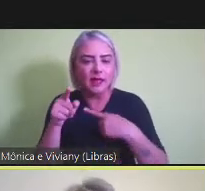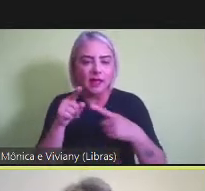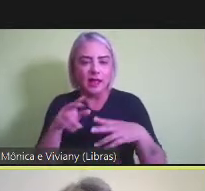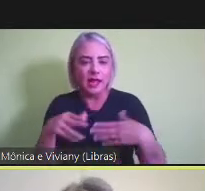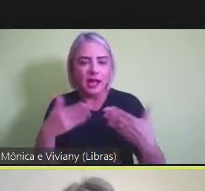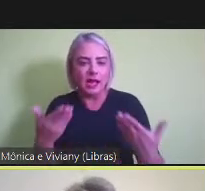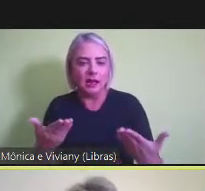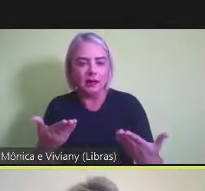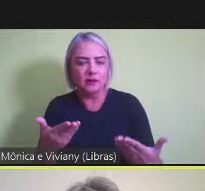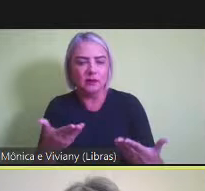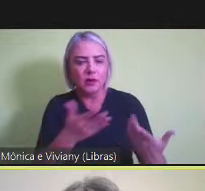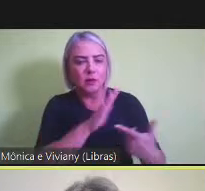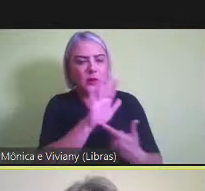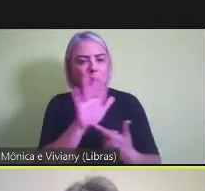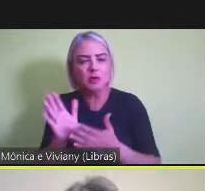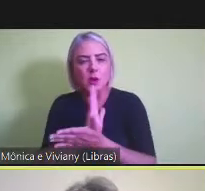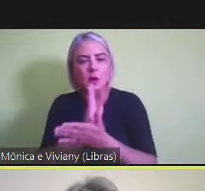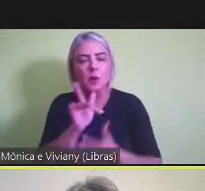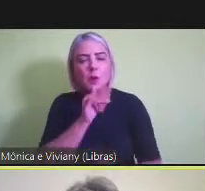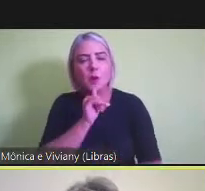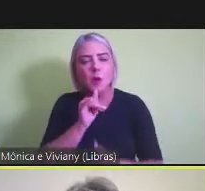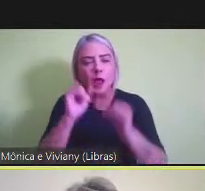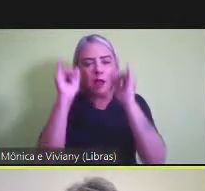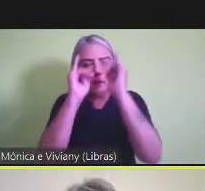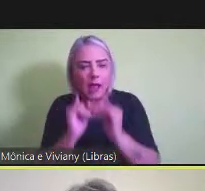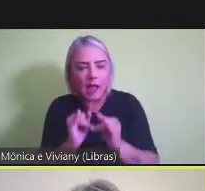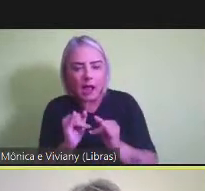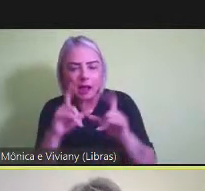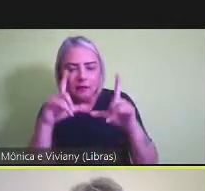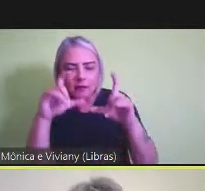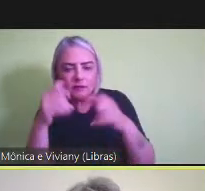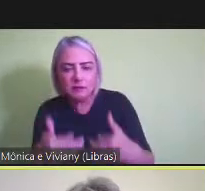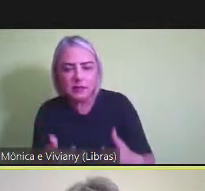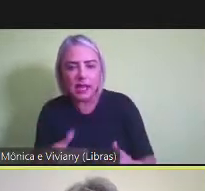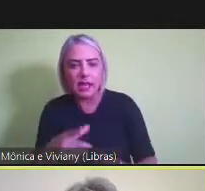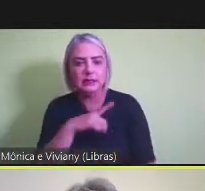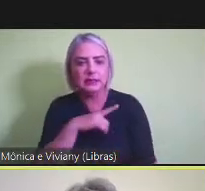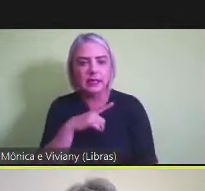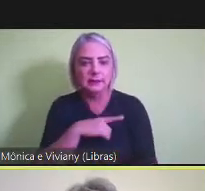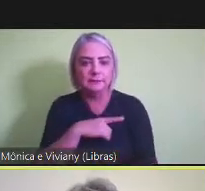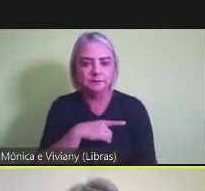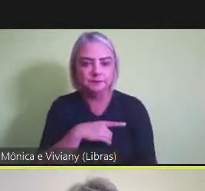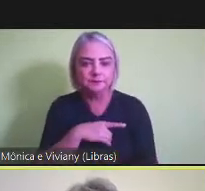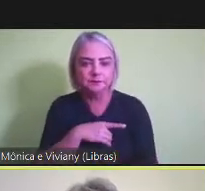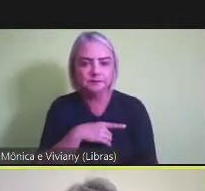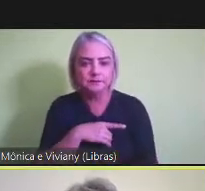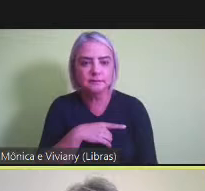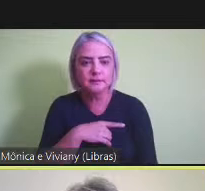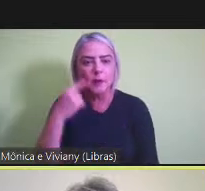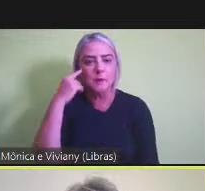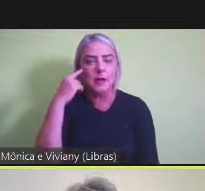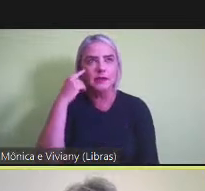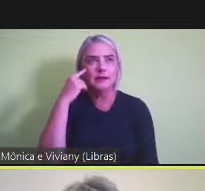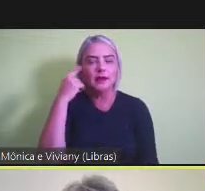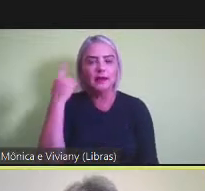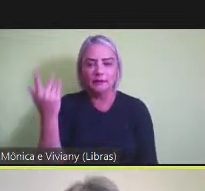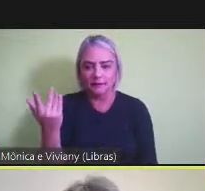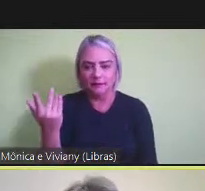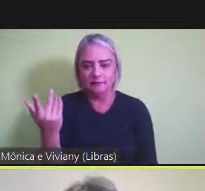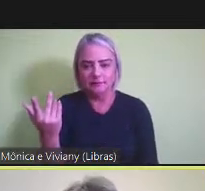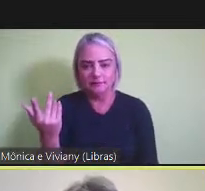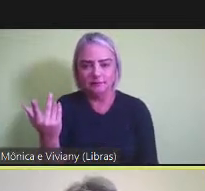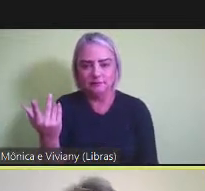So the idea that Mary Douglas brought us, I'm bringing some pictures here and talking about